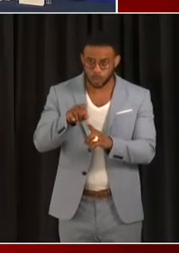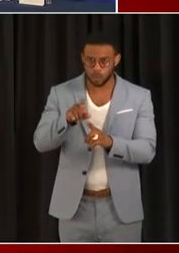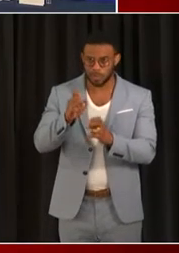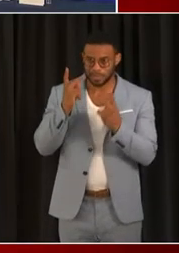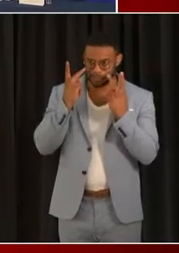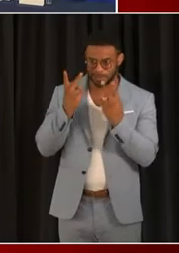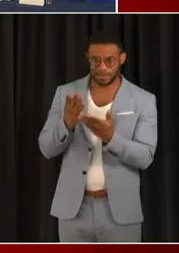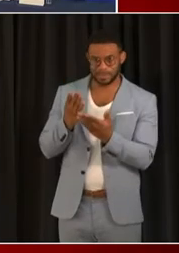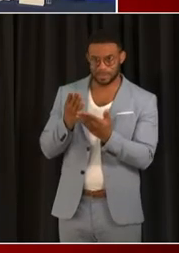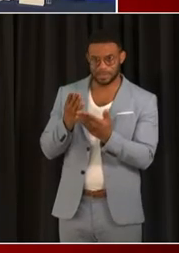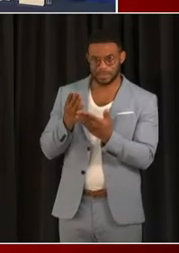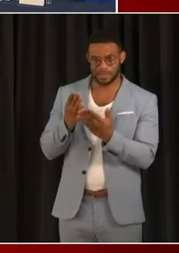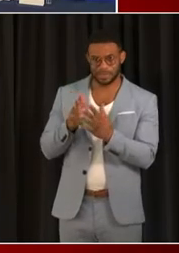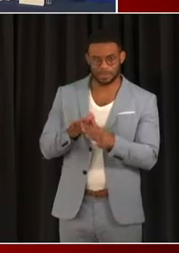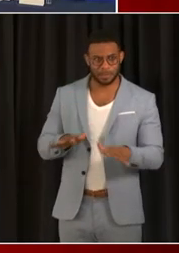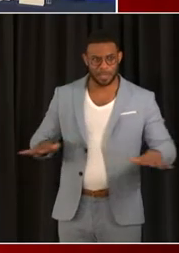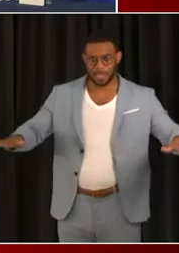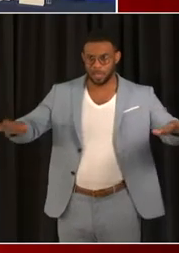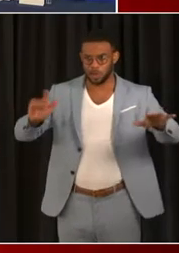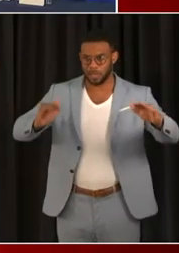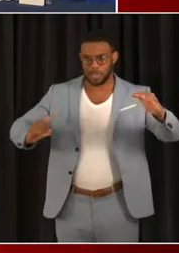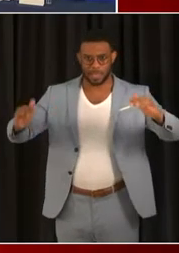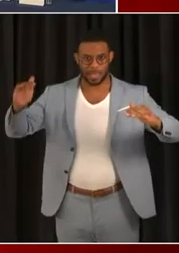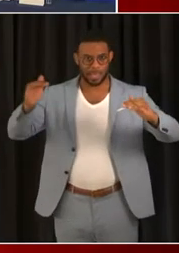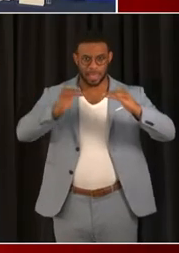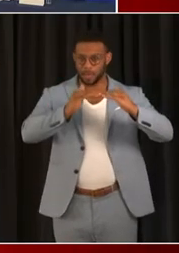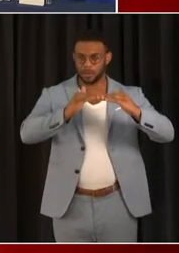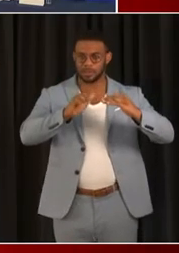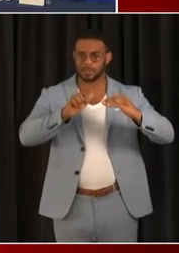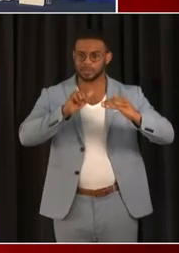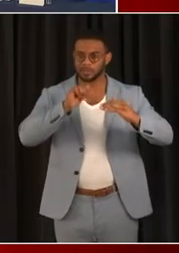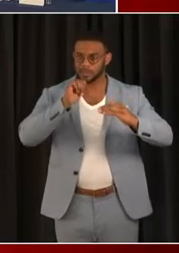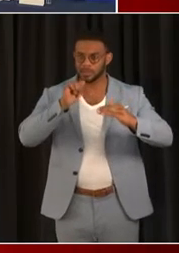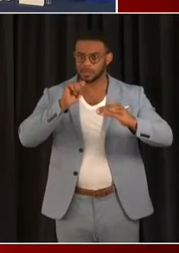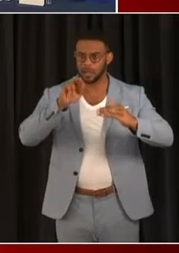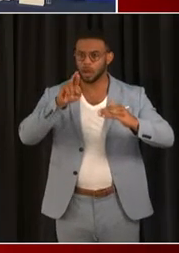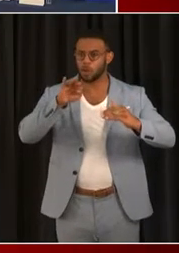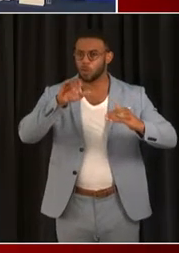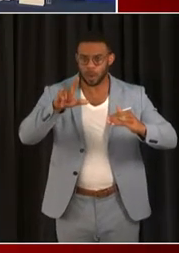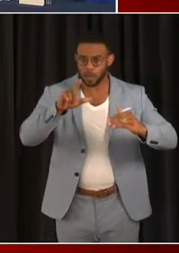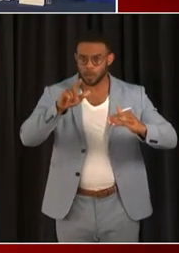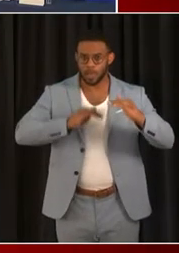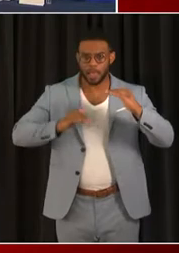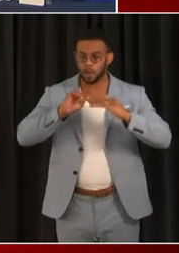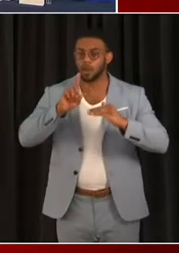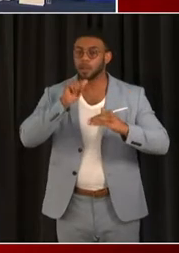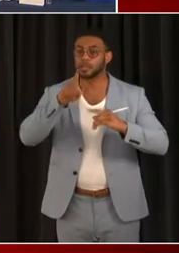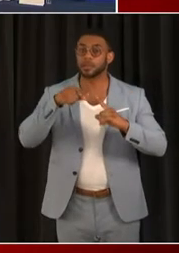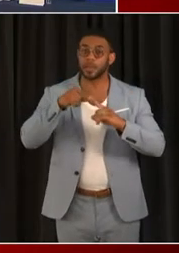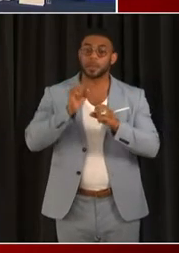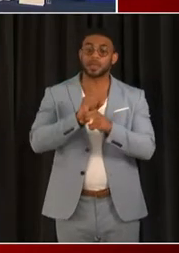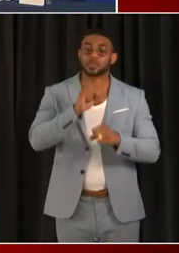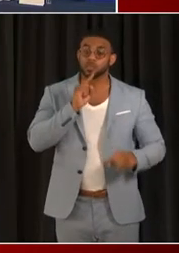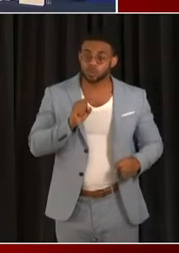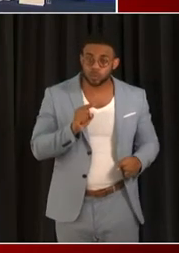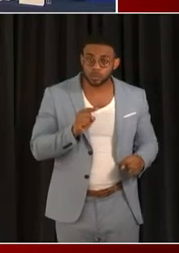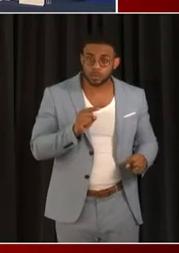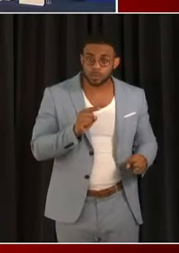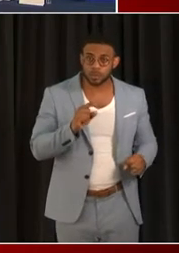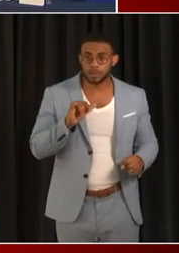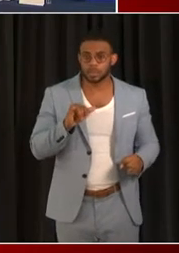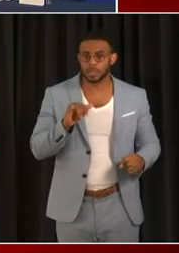can see that spatially you need equity as well. This is not just about racial equity. This is about making